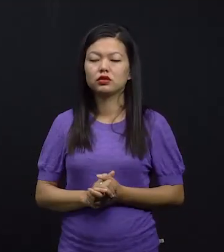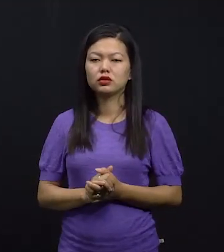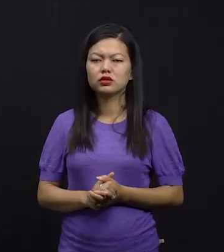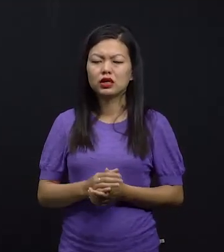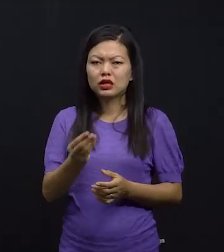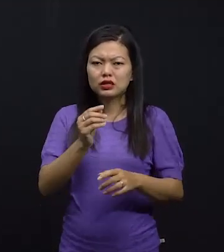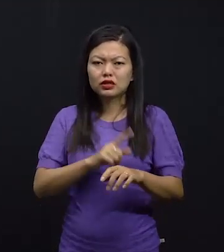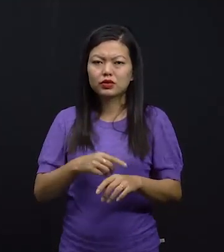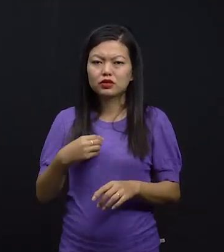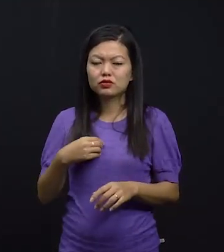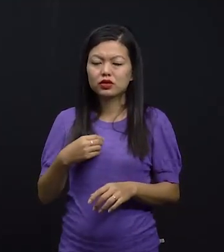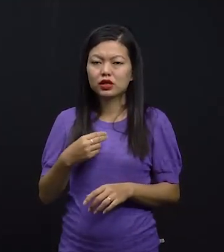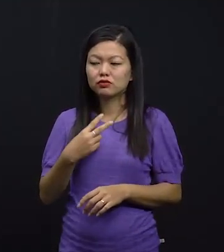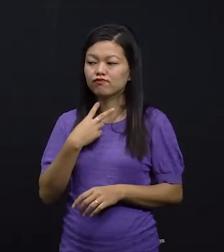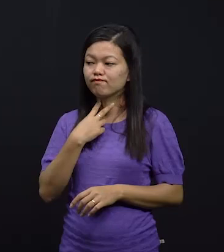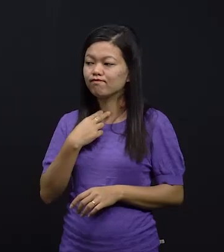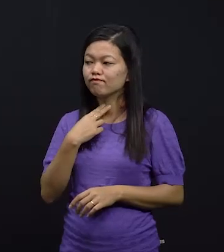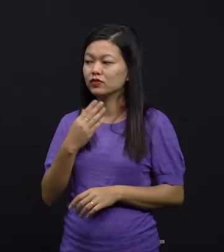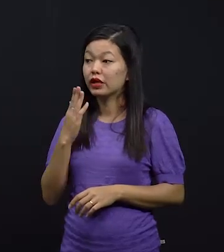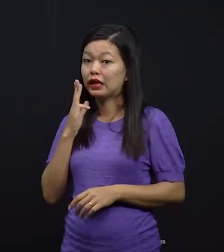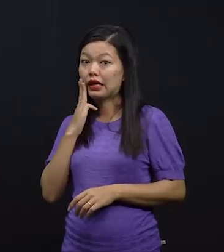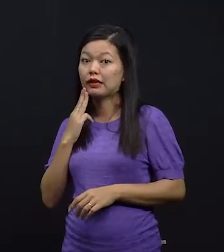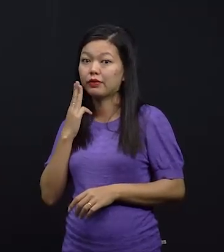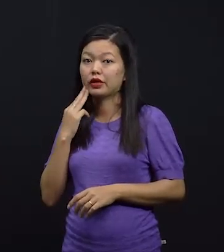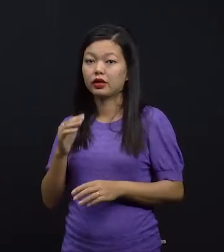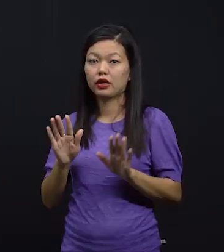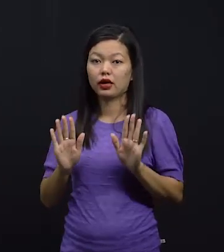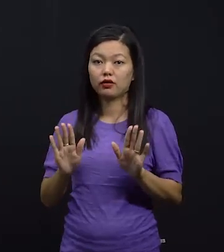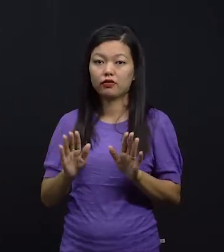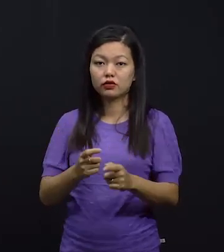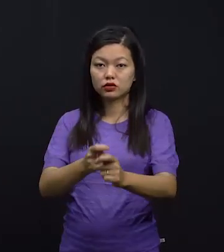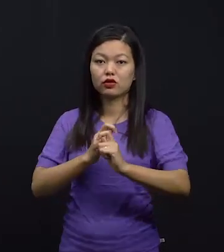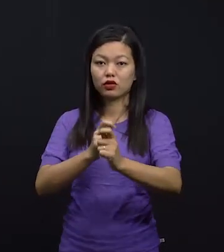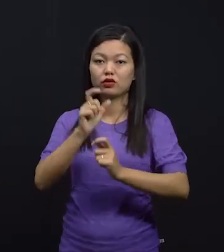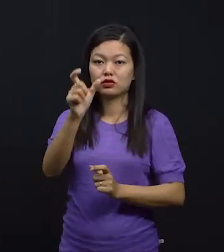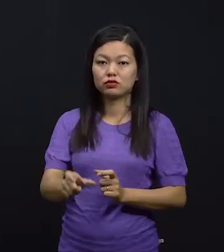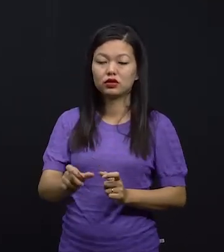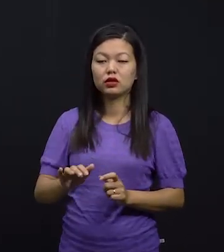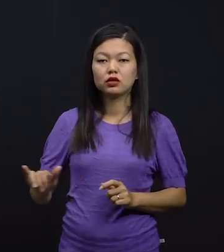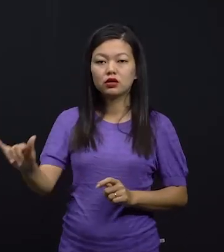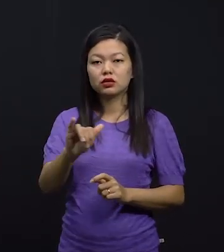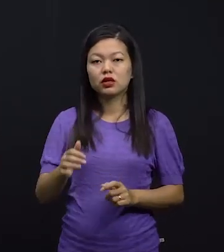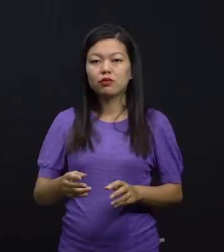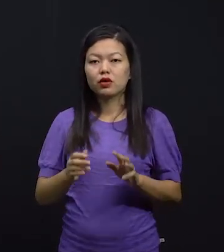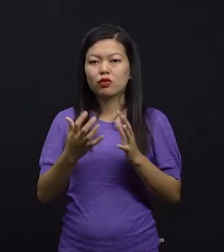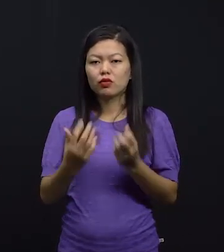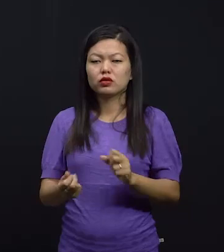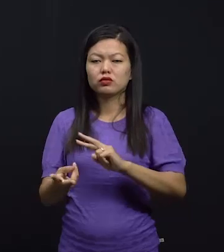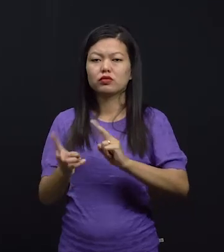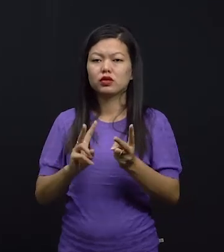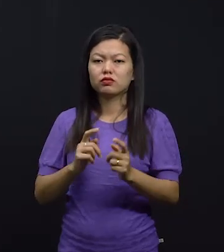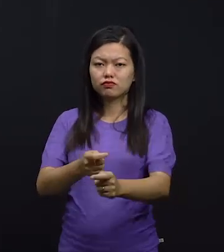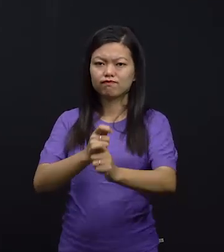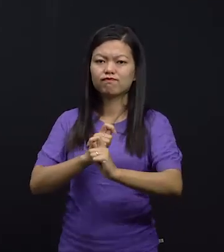of times in the movies that you watch, and you would also want to become like them. You envy them sometimes, isn't